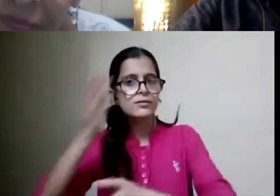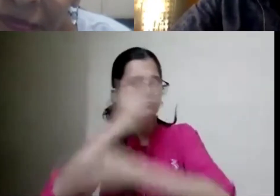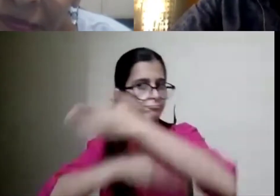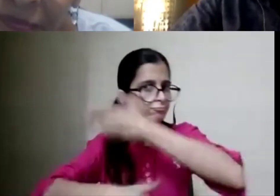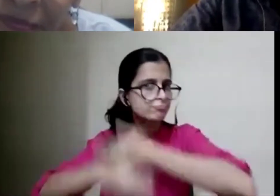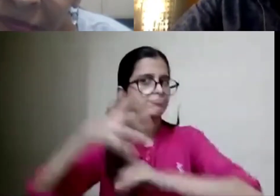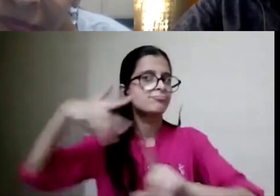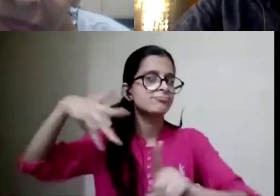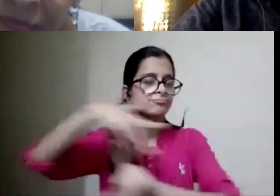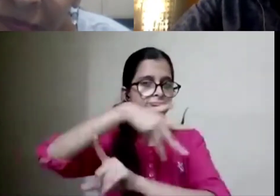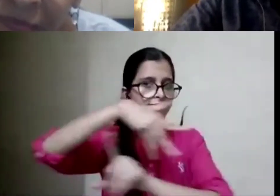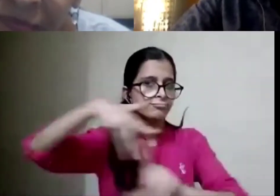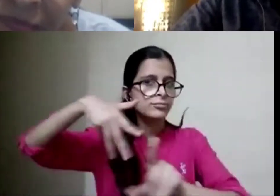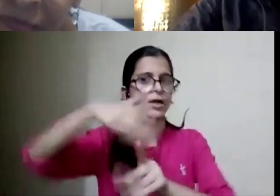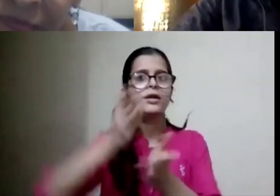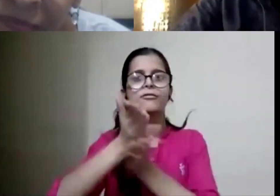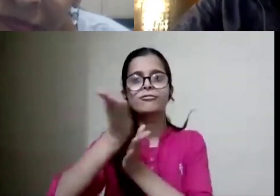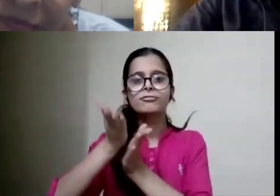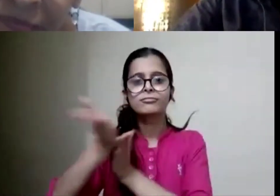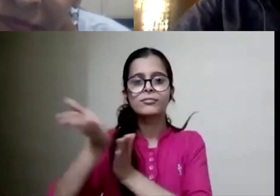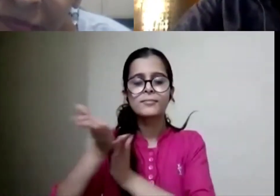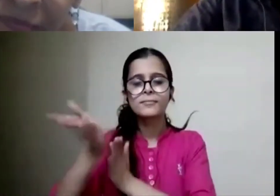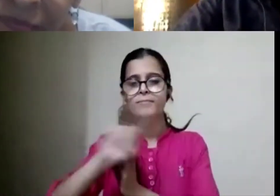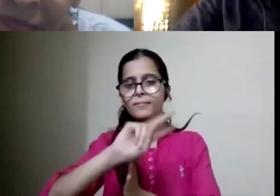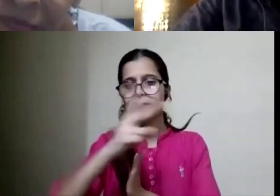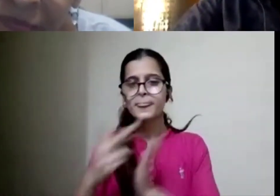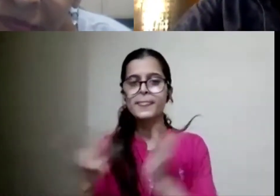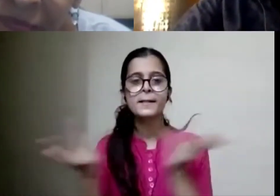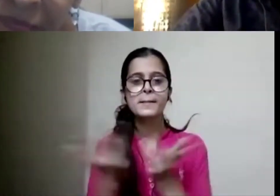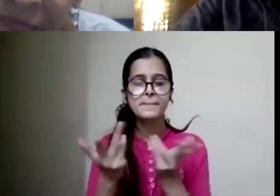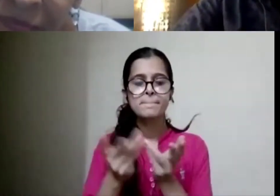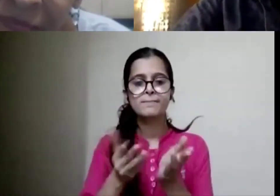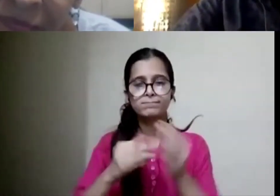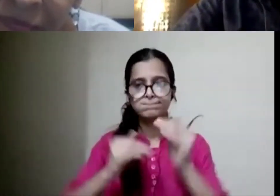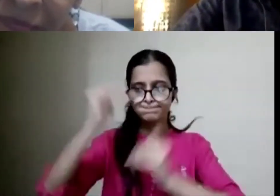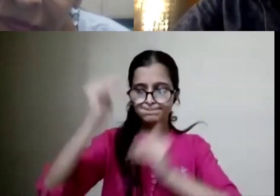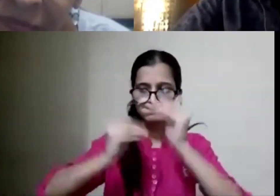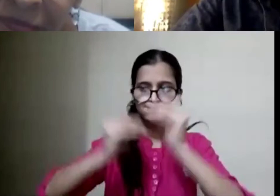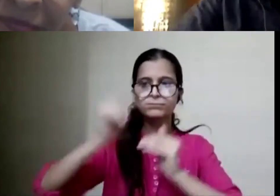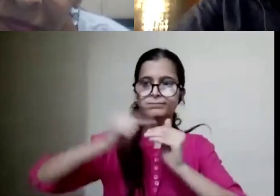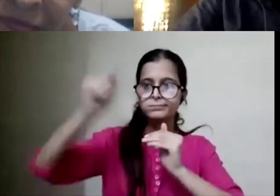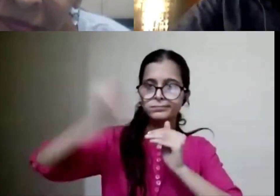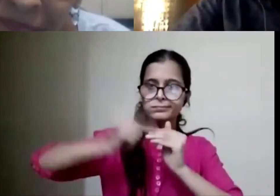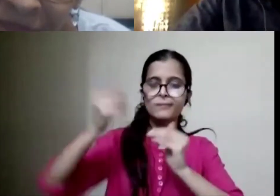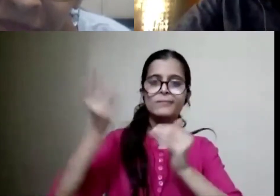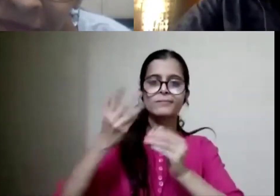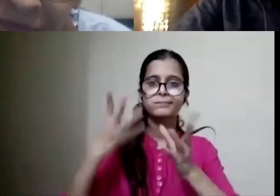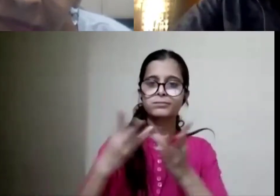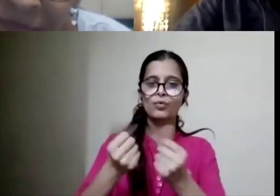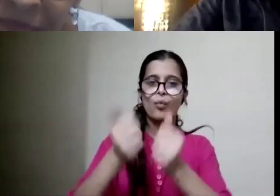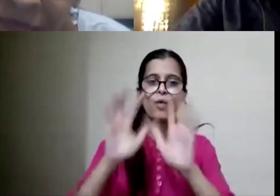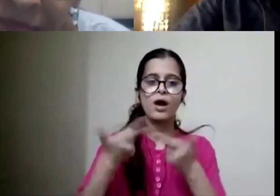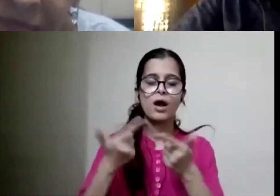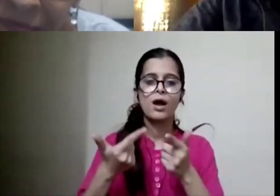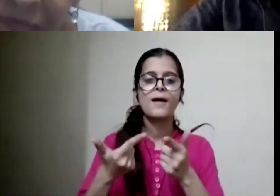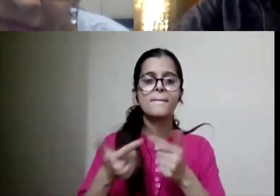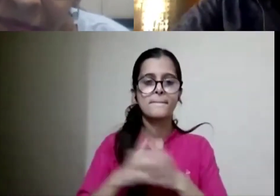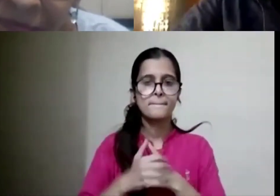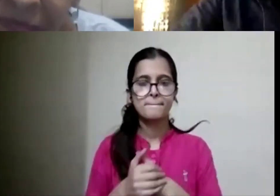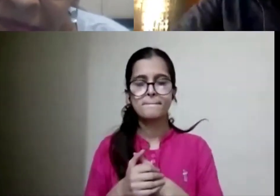disability studies? What are the ways to address the gap in juridico-political battles for people with